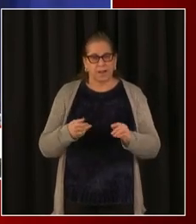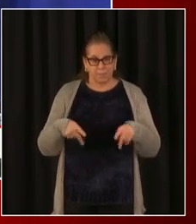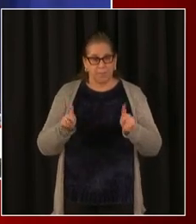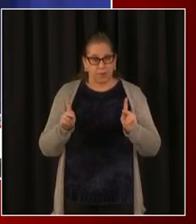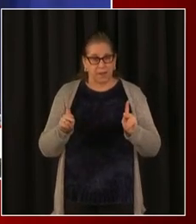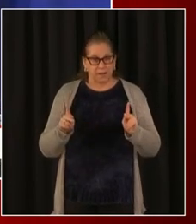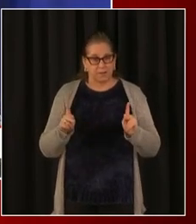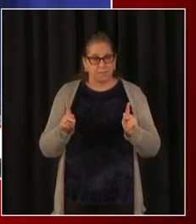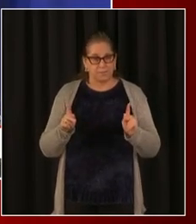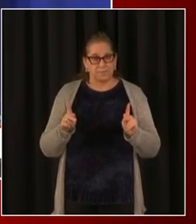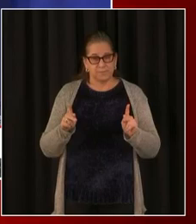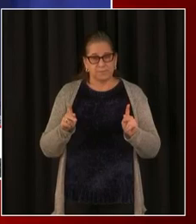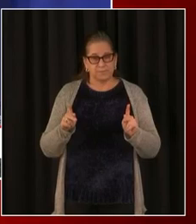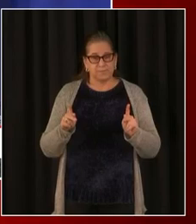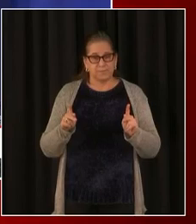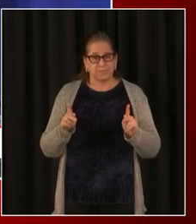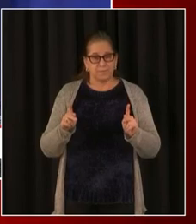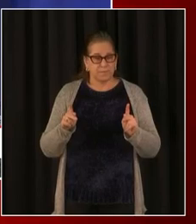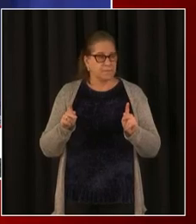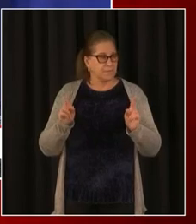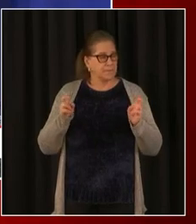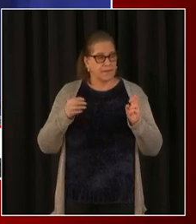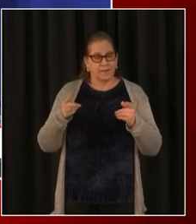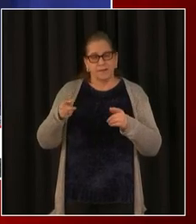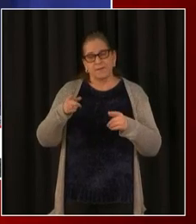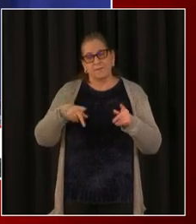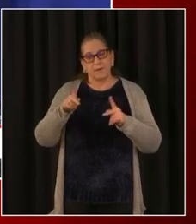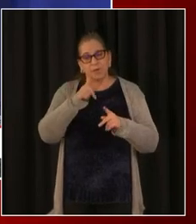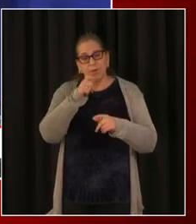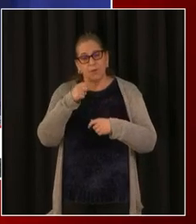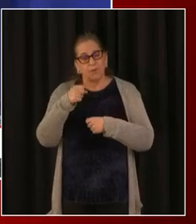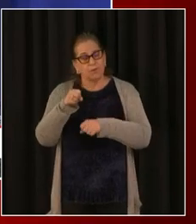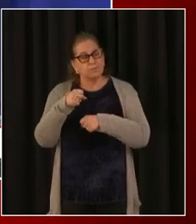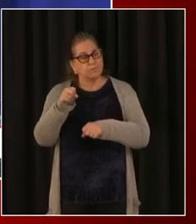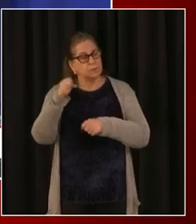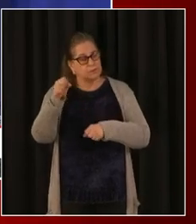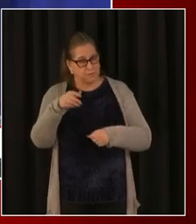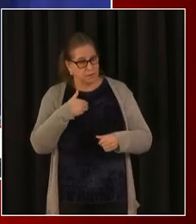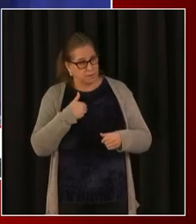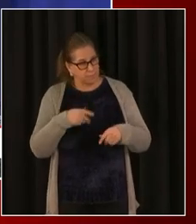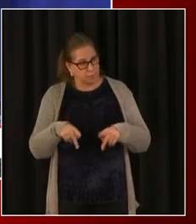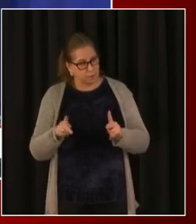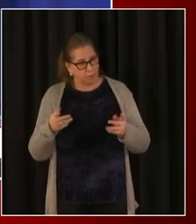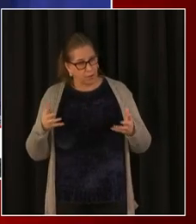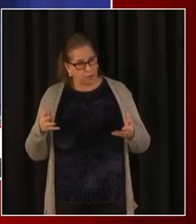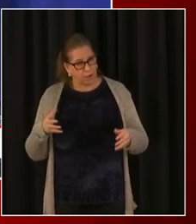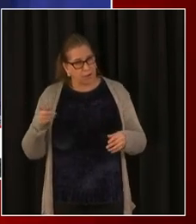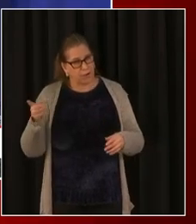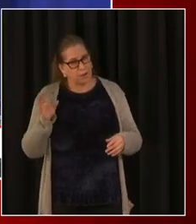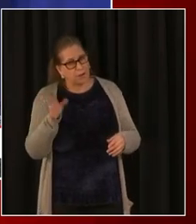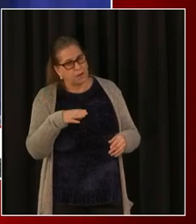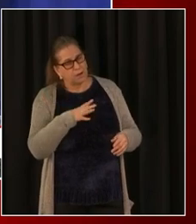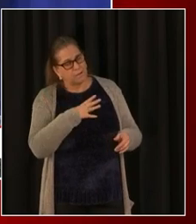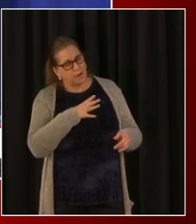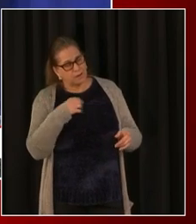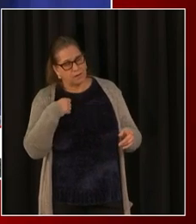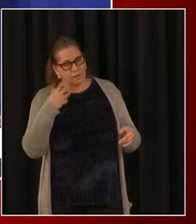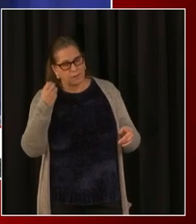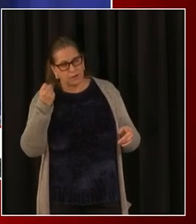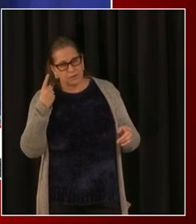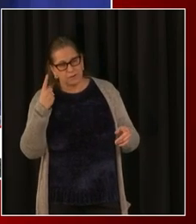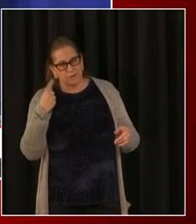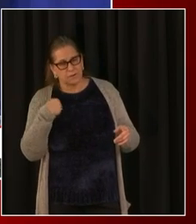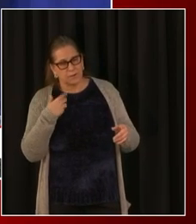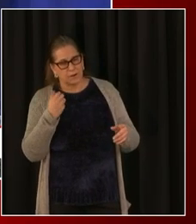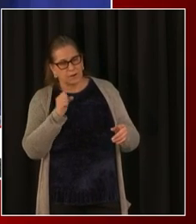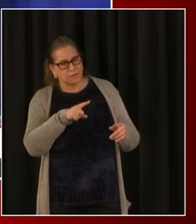we strategized around that. And then just lastly, I'm sorry, I understand that, the emergency in your request is made for specific reasons, but can you